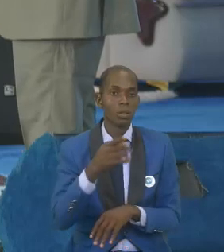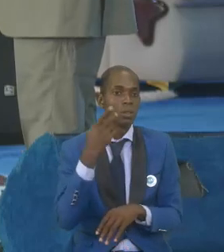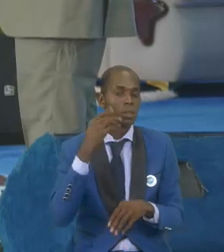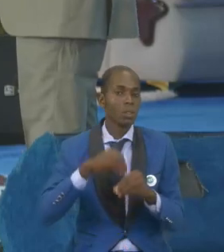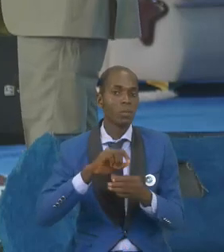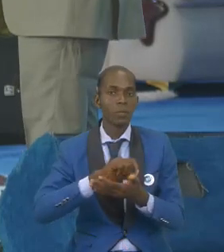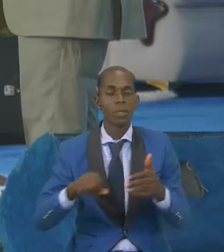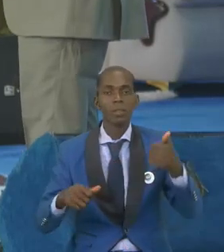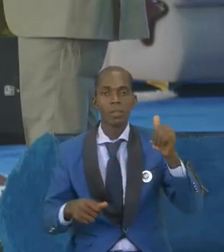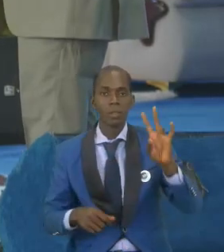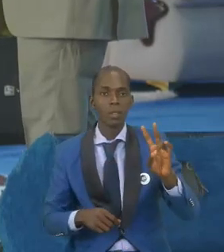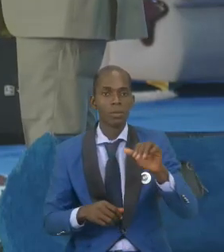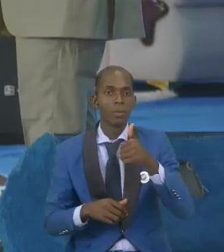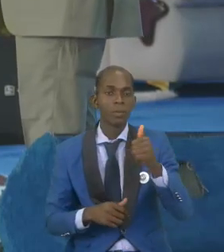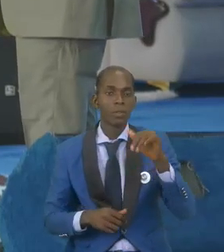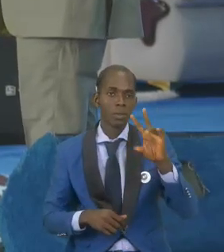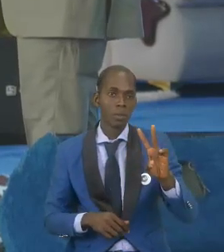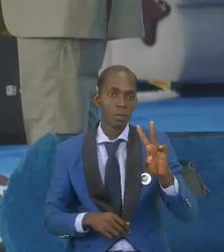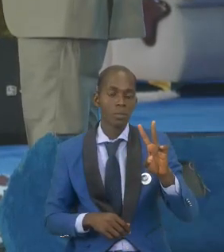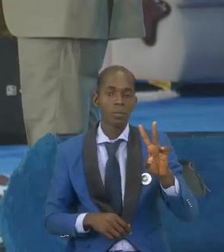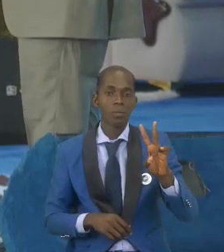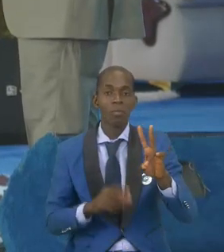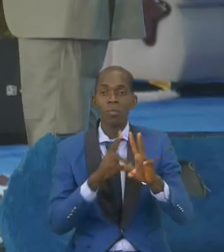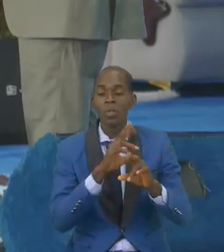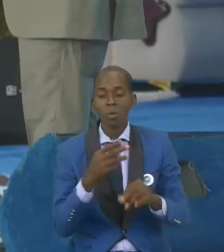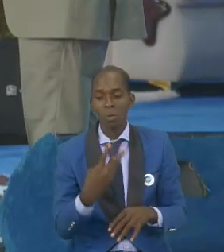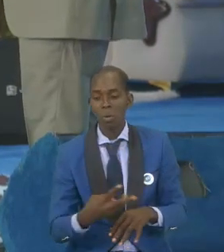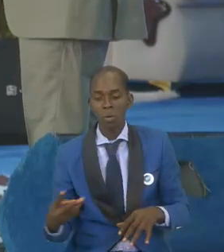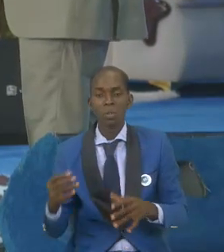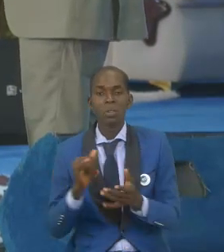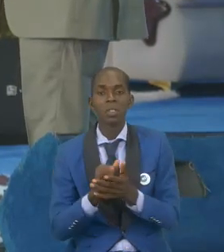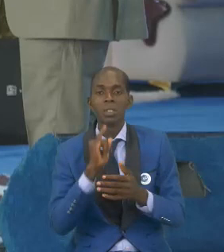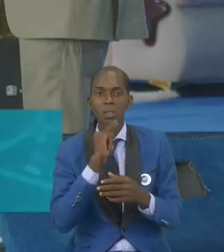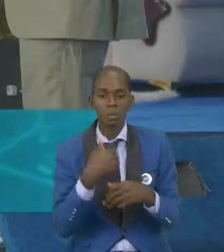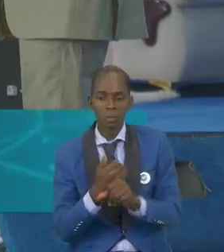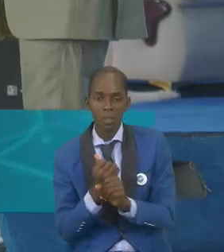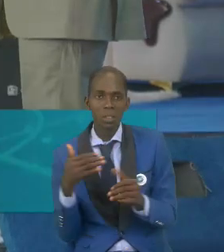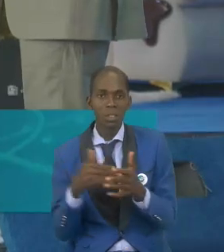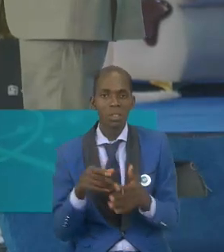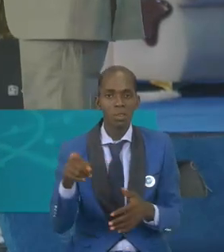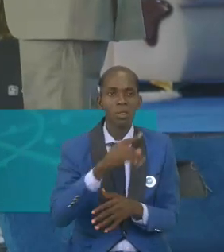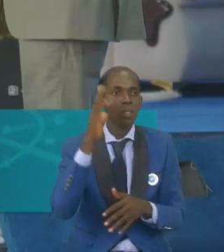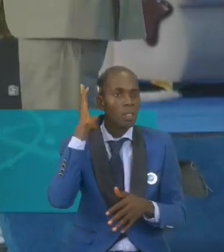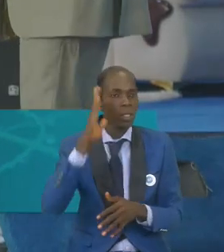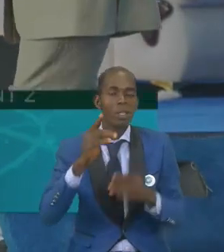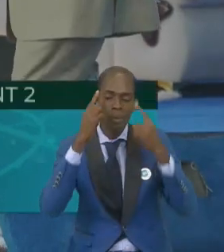there. In verse 17, no weapon that is formed against thee shall